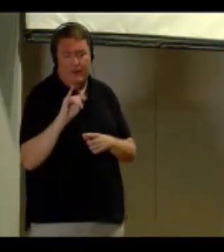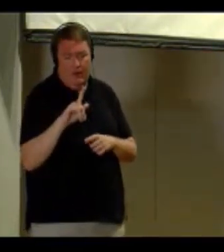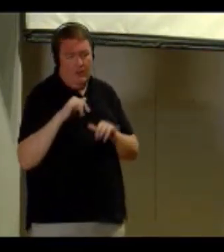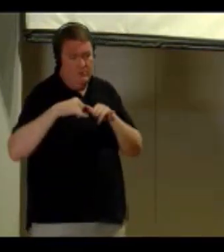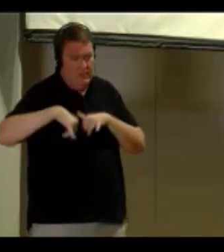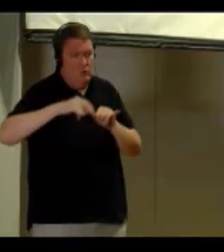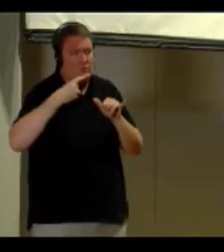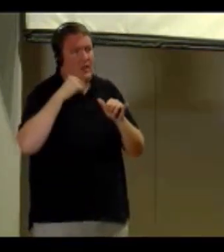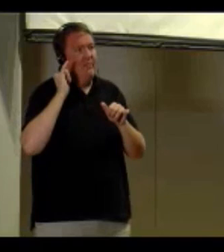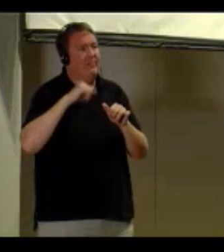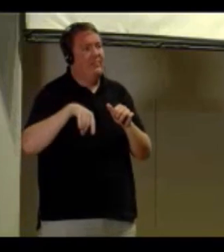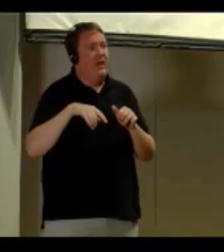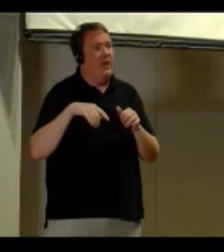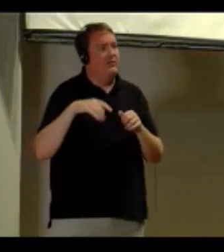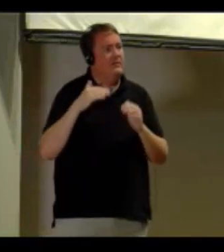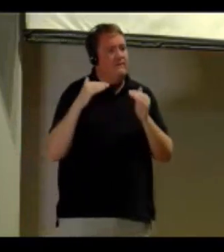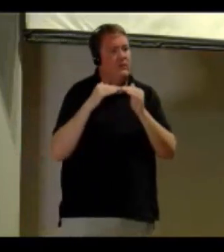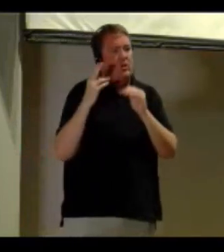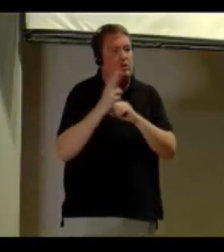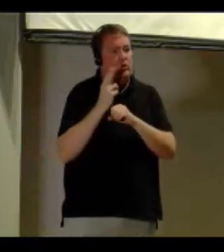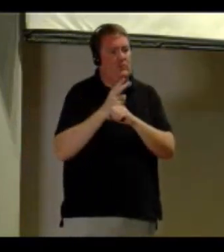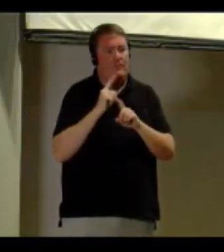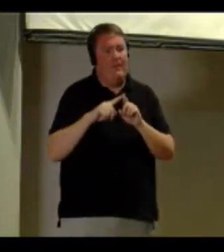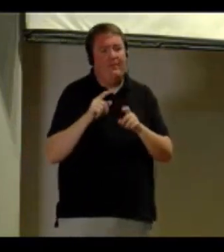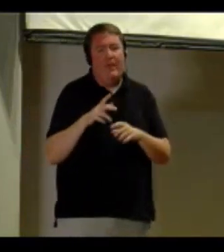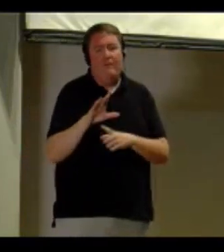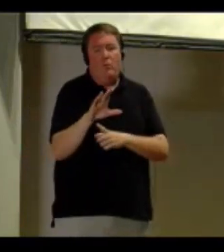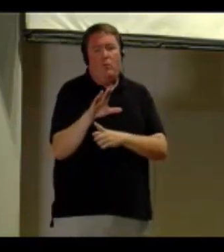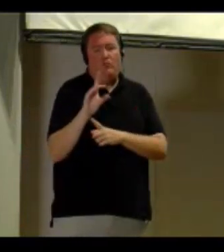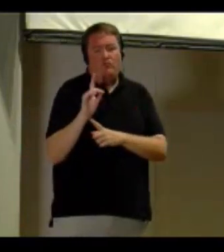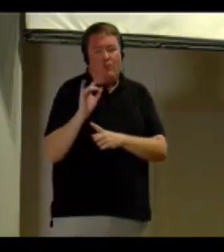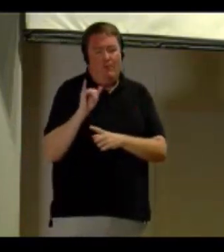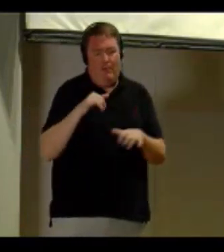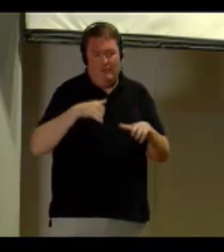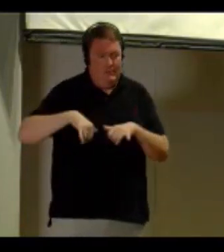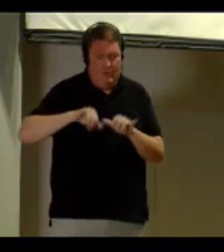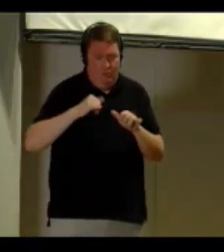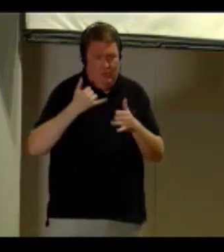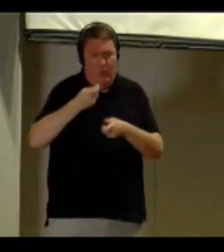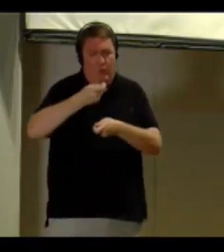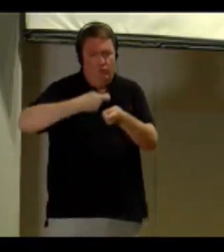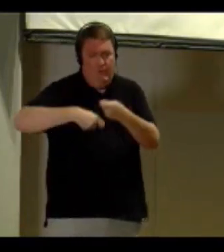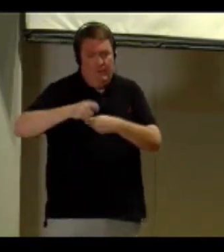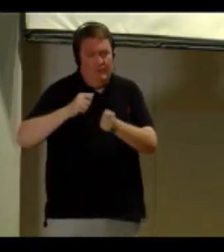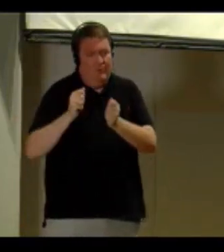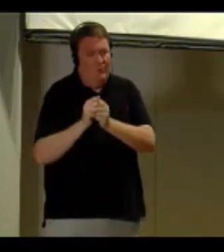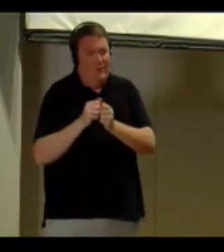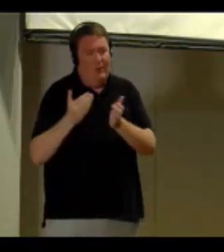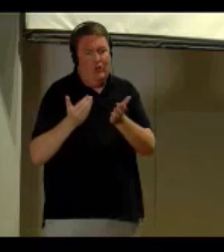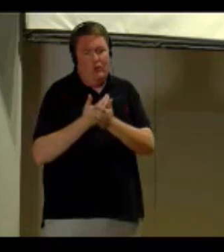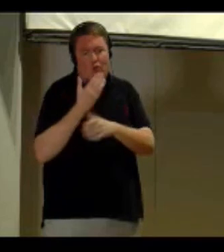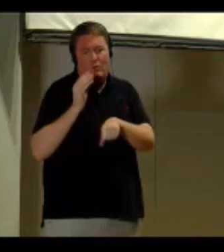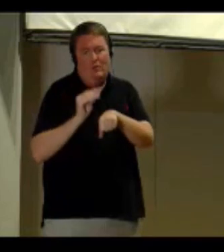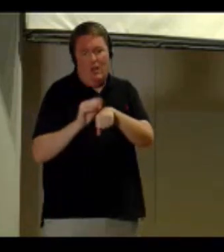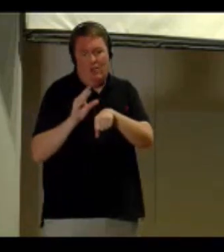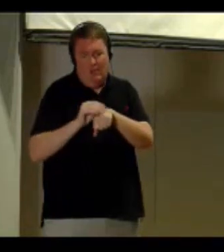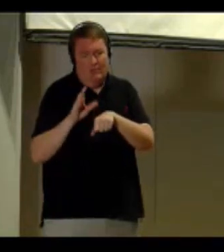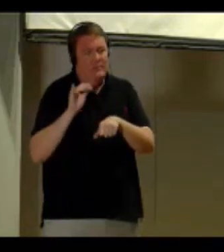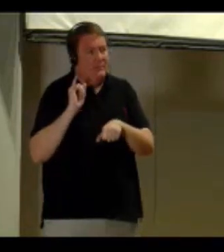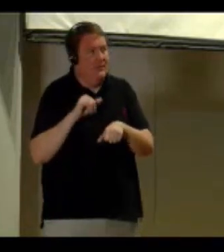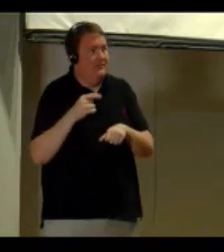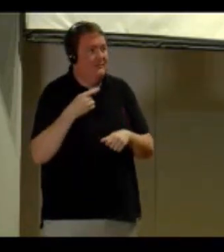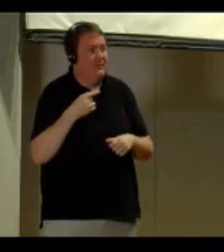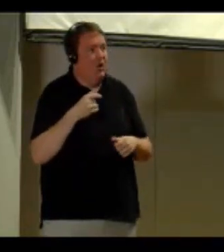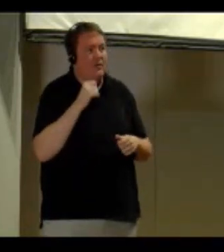say that that's what they considered was a fair use. They've repealed the thumbnail standard and replaced it with these new guidelines that are not